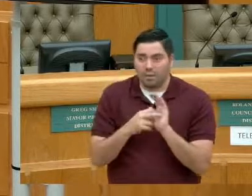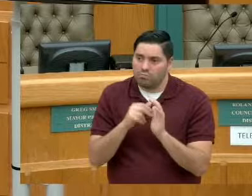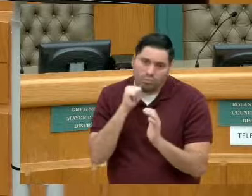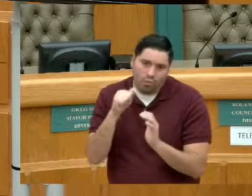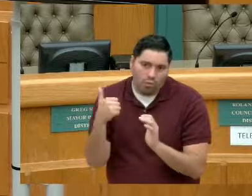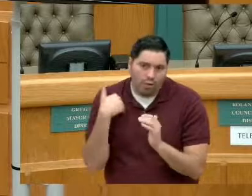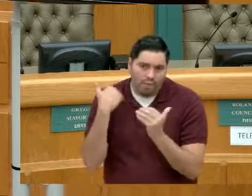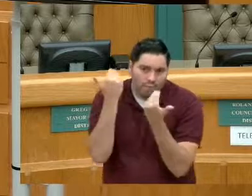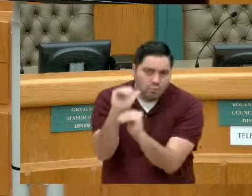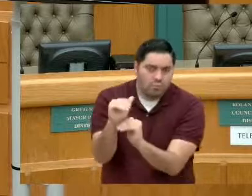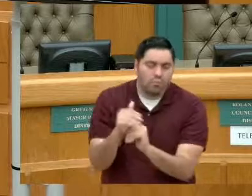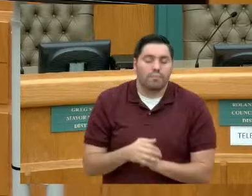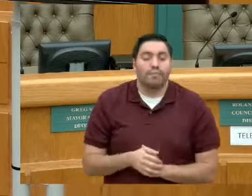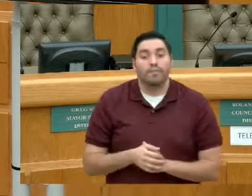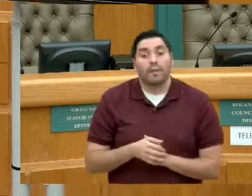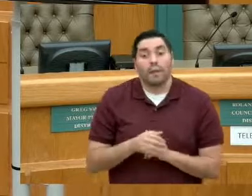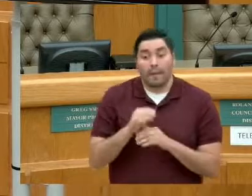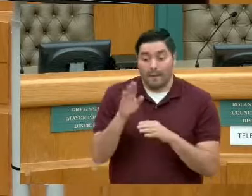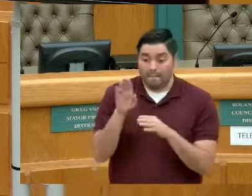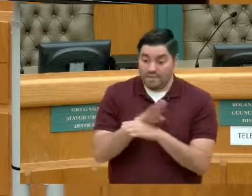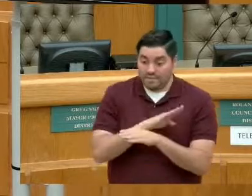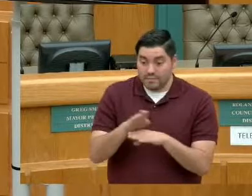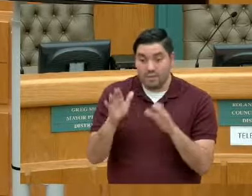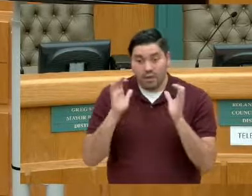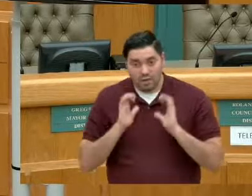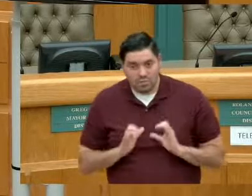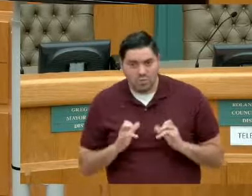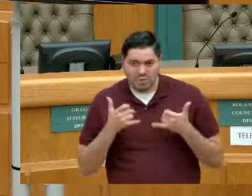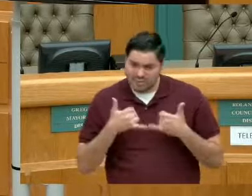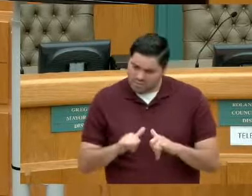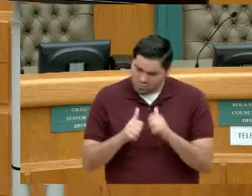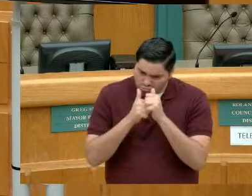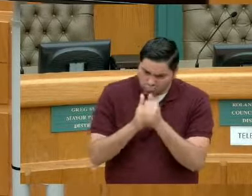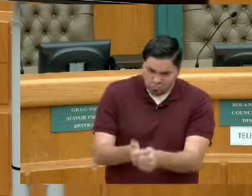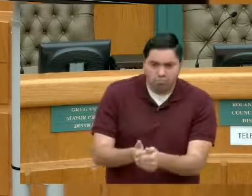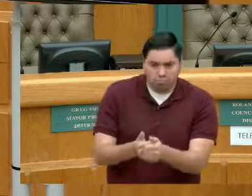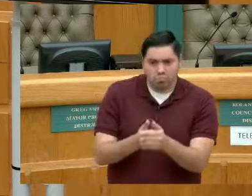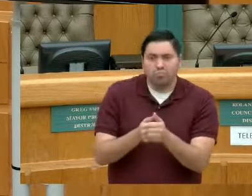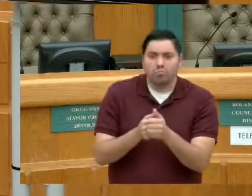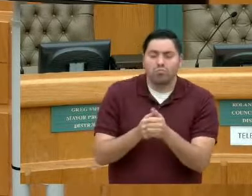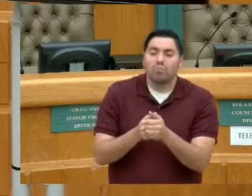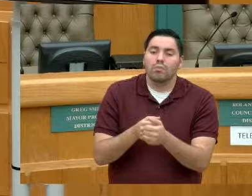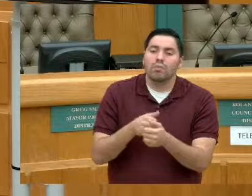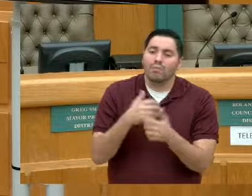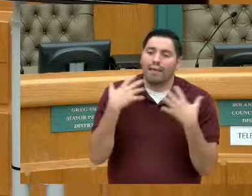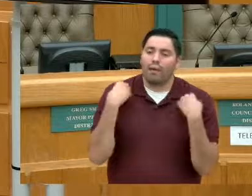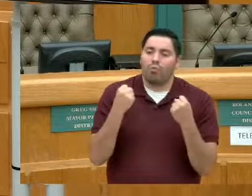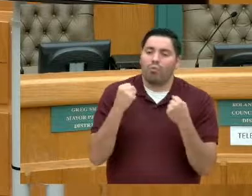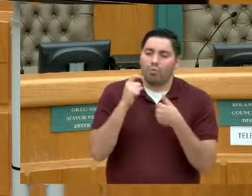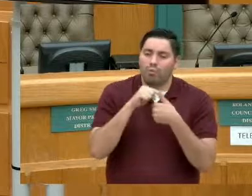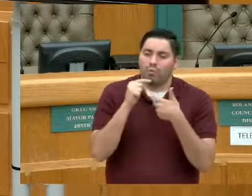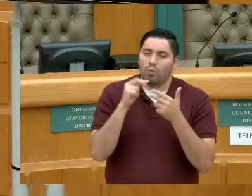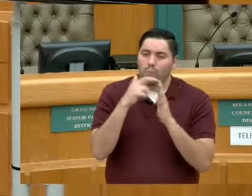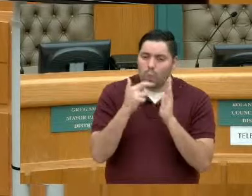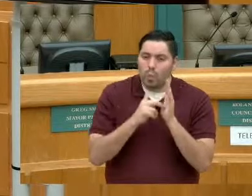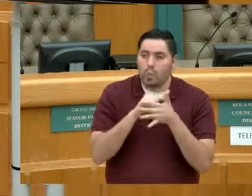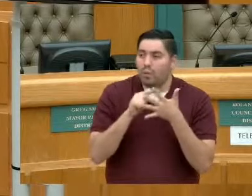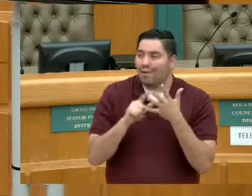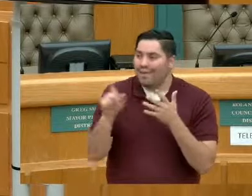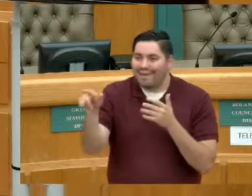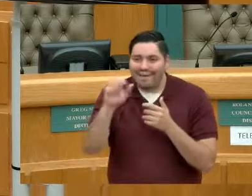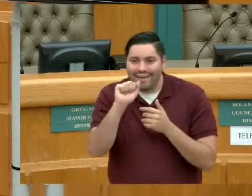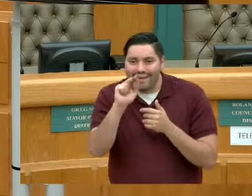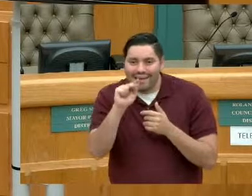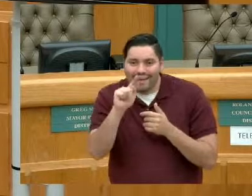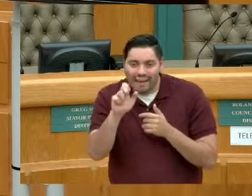capacity limits. All businesses and customers should continue to follow the minimum standard health protocols, and you know those are the ones that Annette lines out for